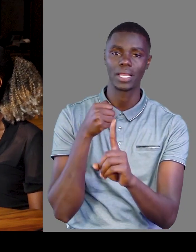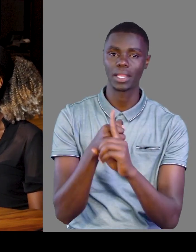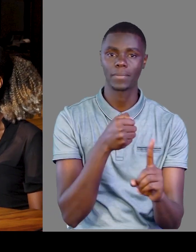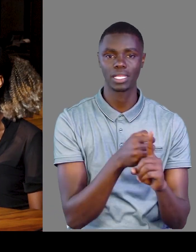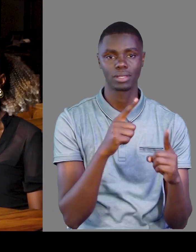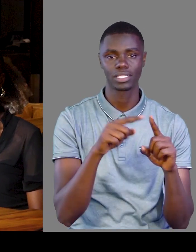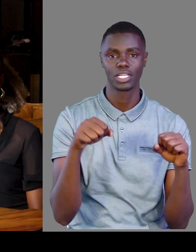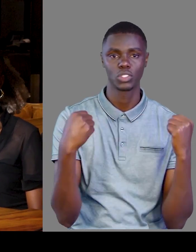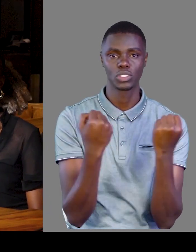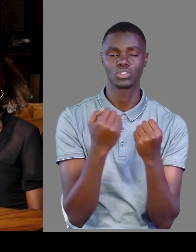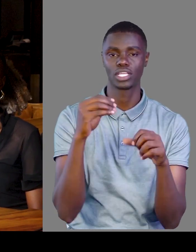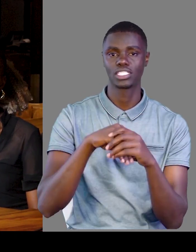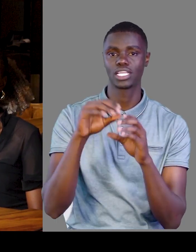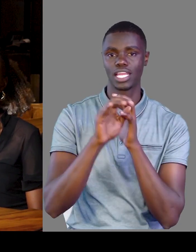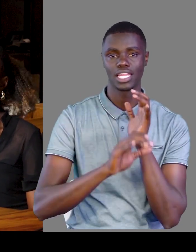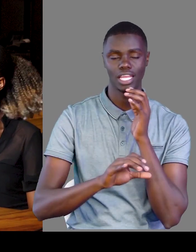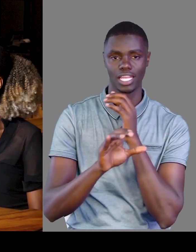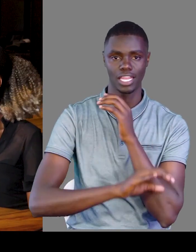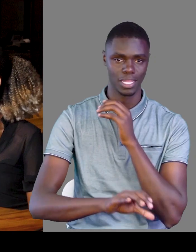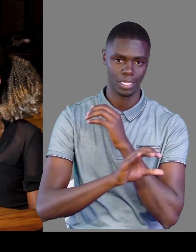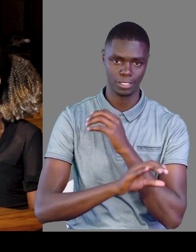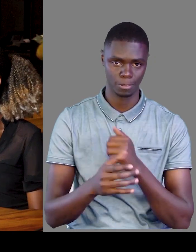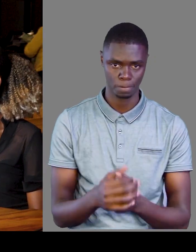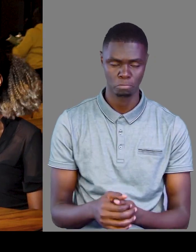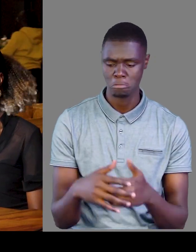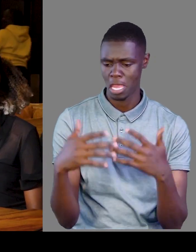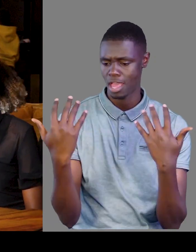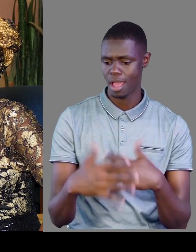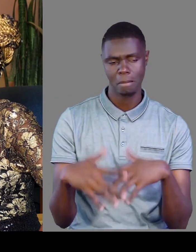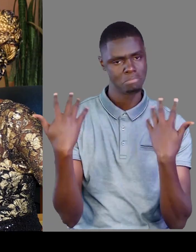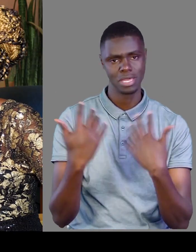positive impact to the societies and countries. Yeah.